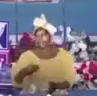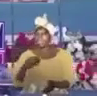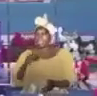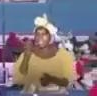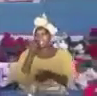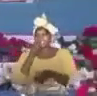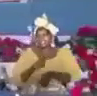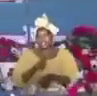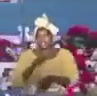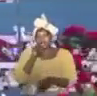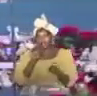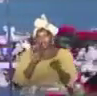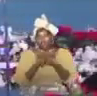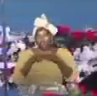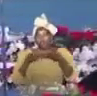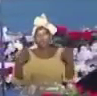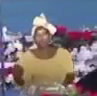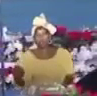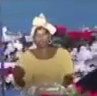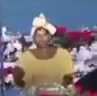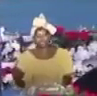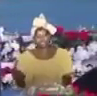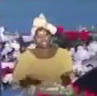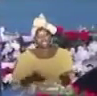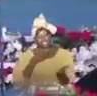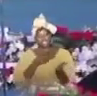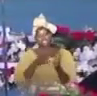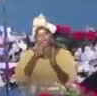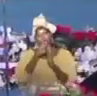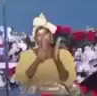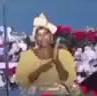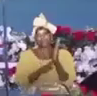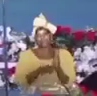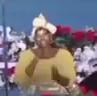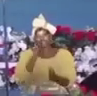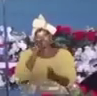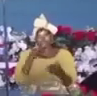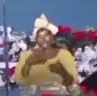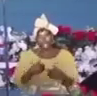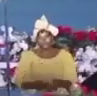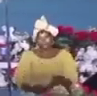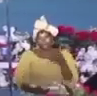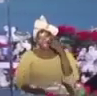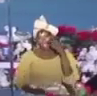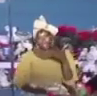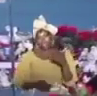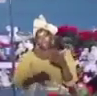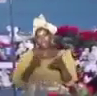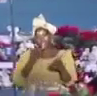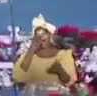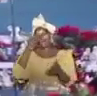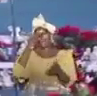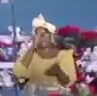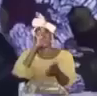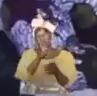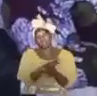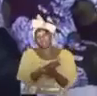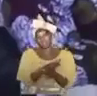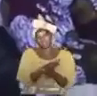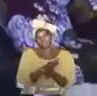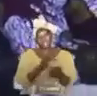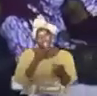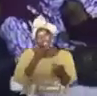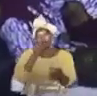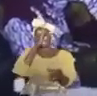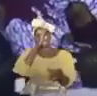your Bible, you are relating with three realms of realities. Number one, promises, a definition of God's